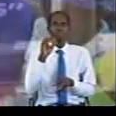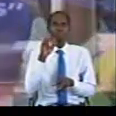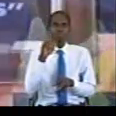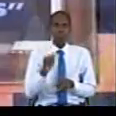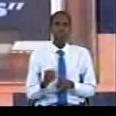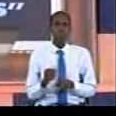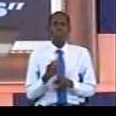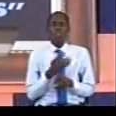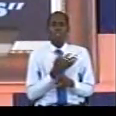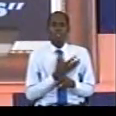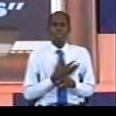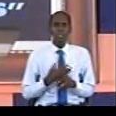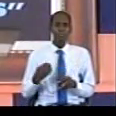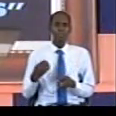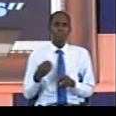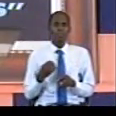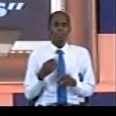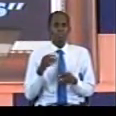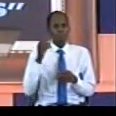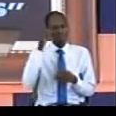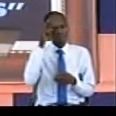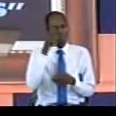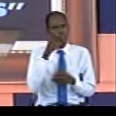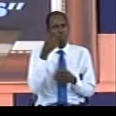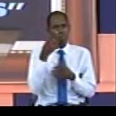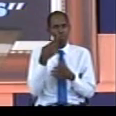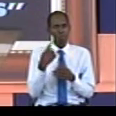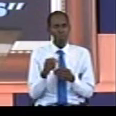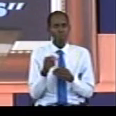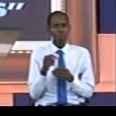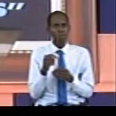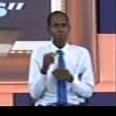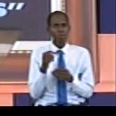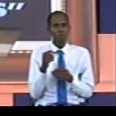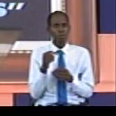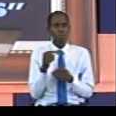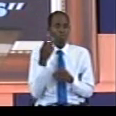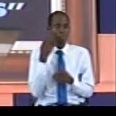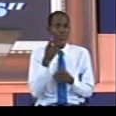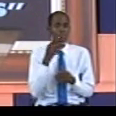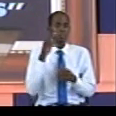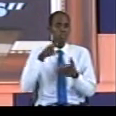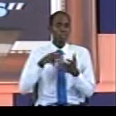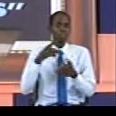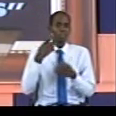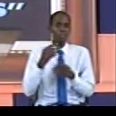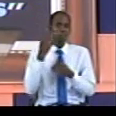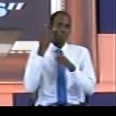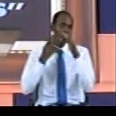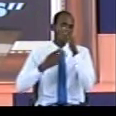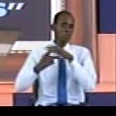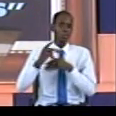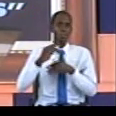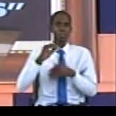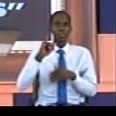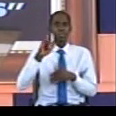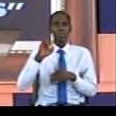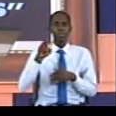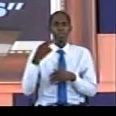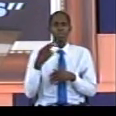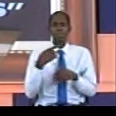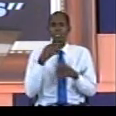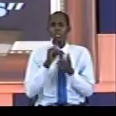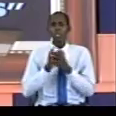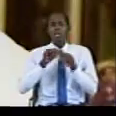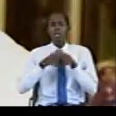the prophet Isaiah, and said, understandest thou what thou readest? And he said, how can I except some man